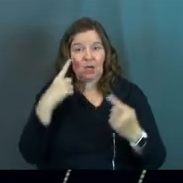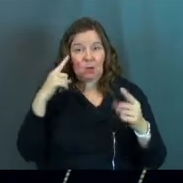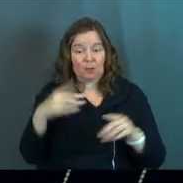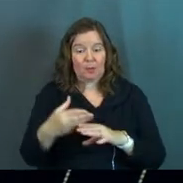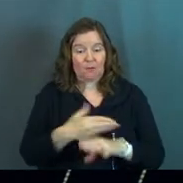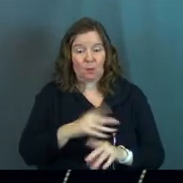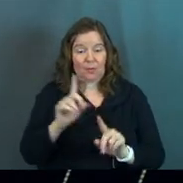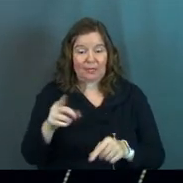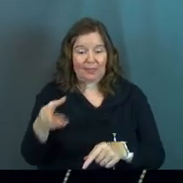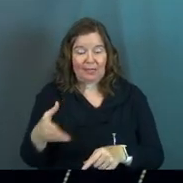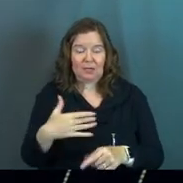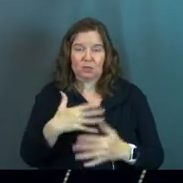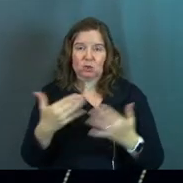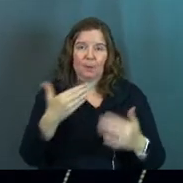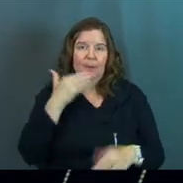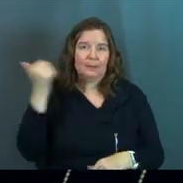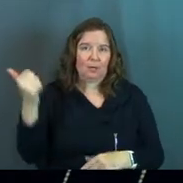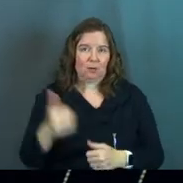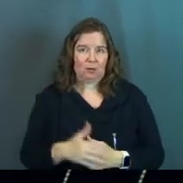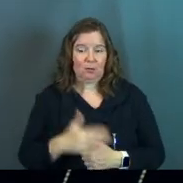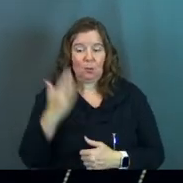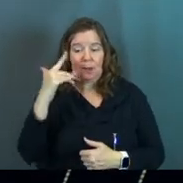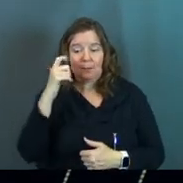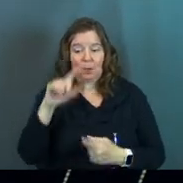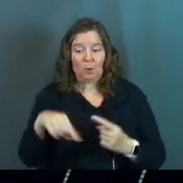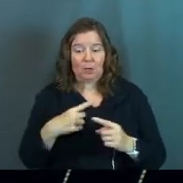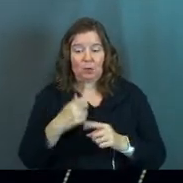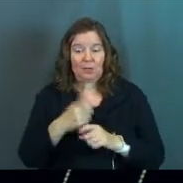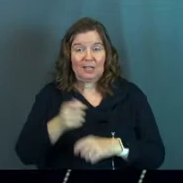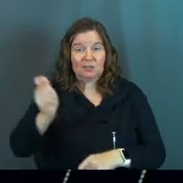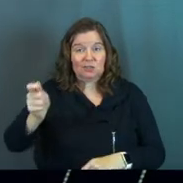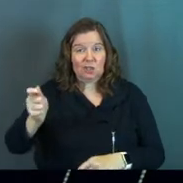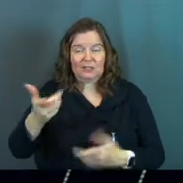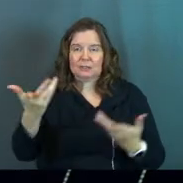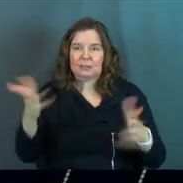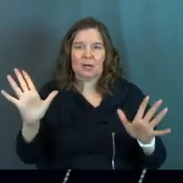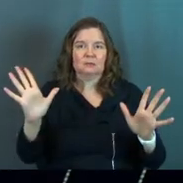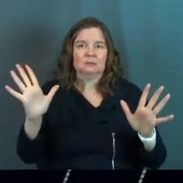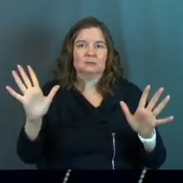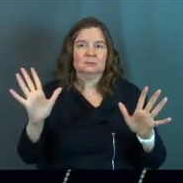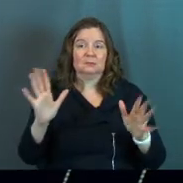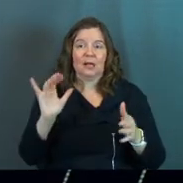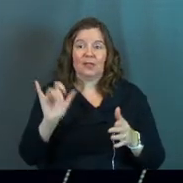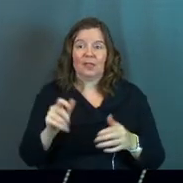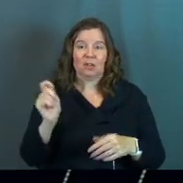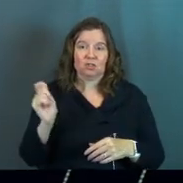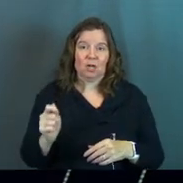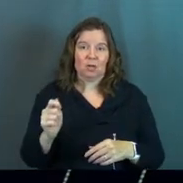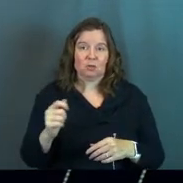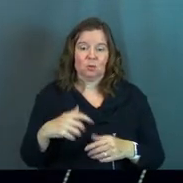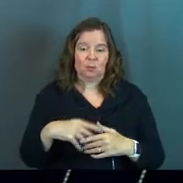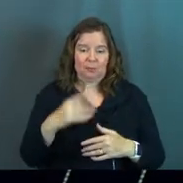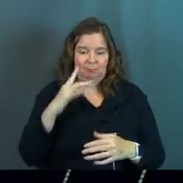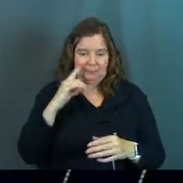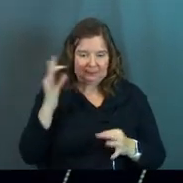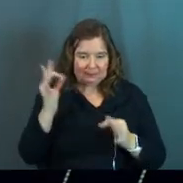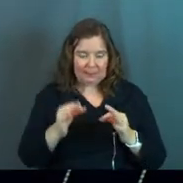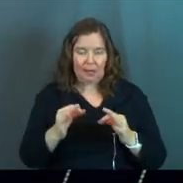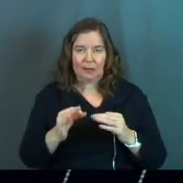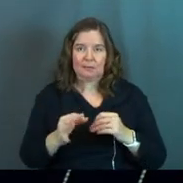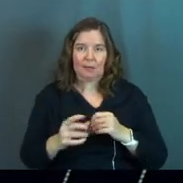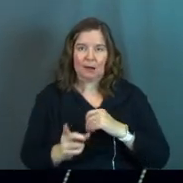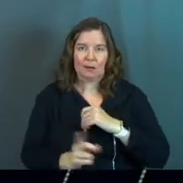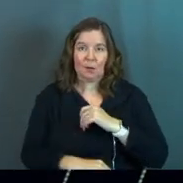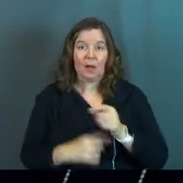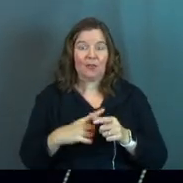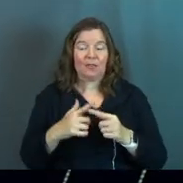agreement before you get there, it's so much better. Because once you get to the judge, it's done. And that judge is going to come out with a consequence,